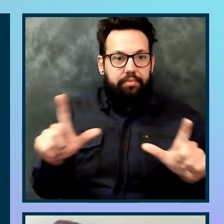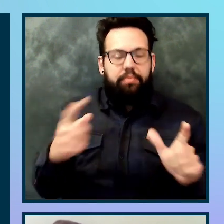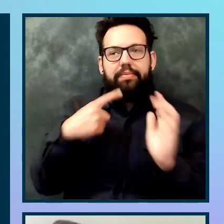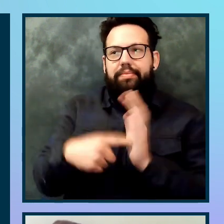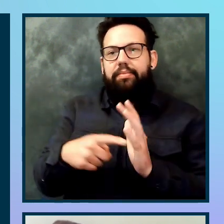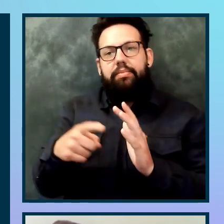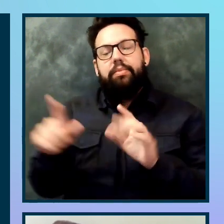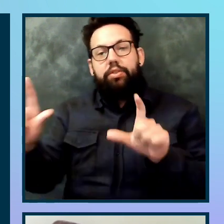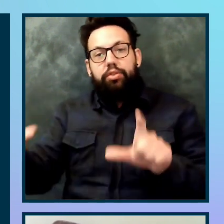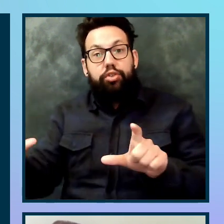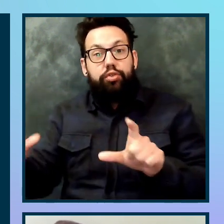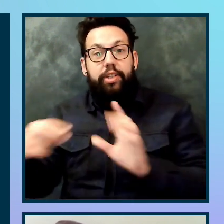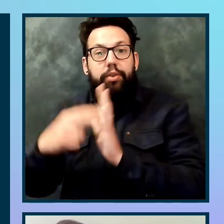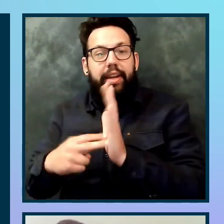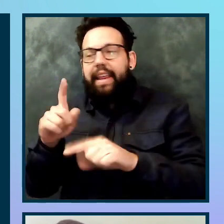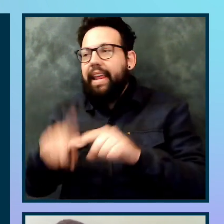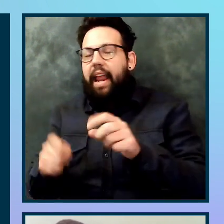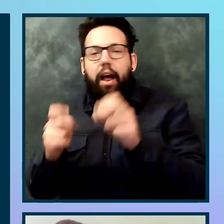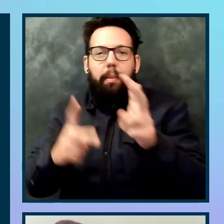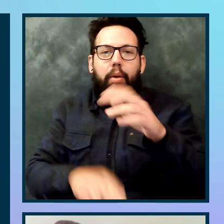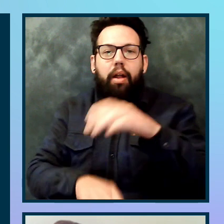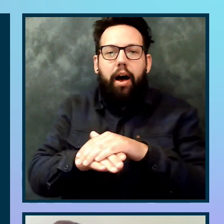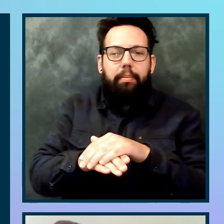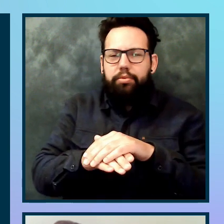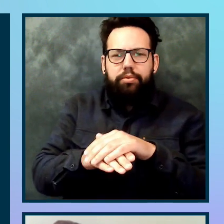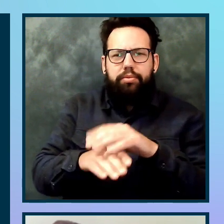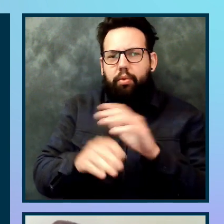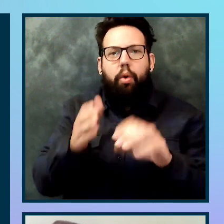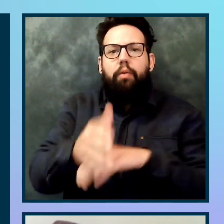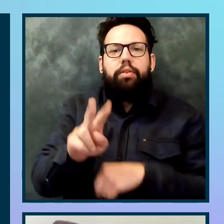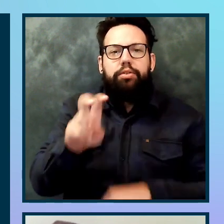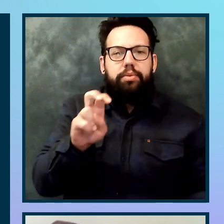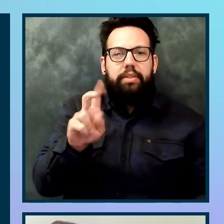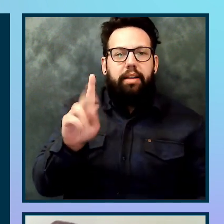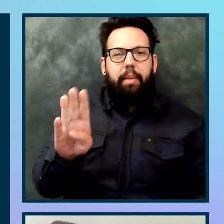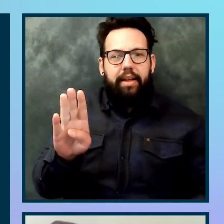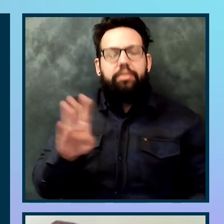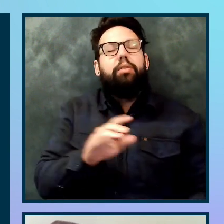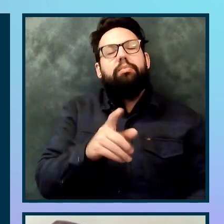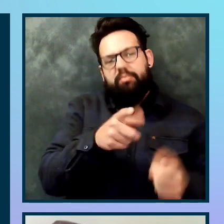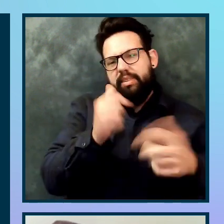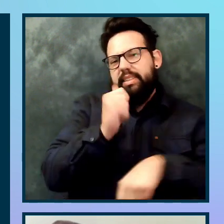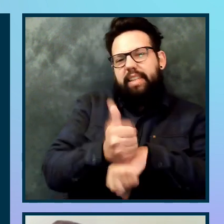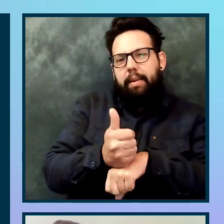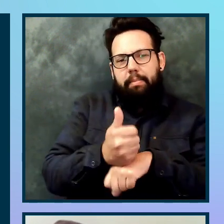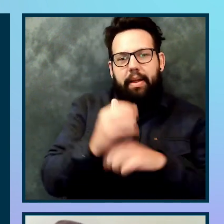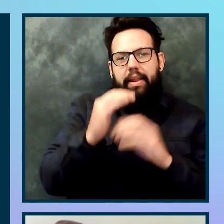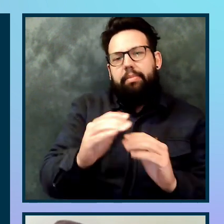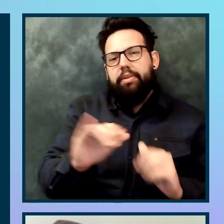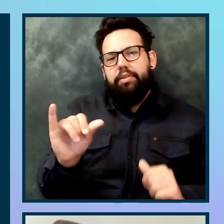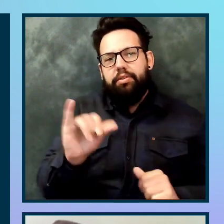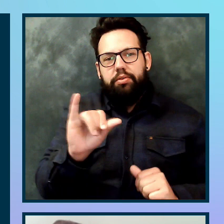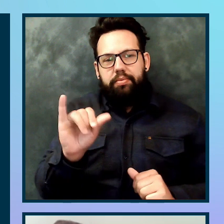images past, was it 200 kilobytes? So that's over here. And then we internationalize that as well, as we showed you earlier with the T helper, and